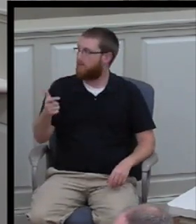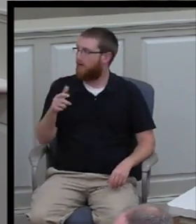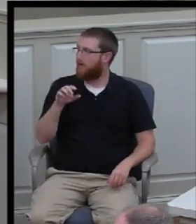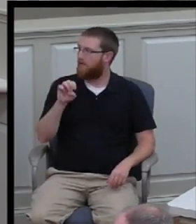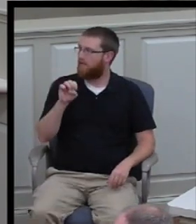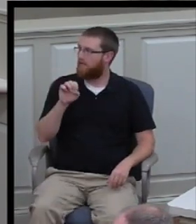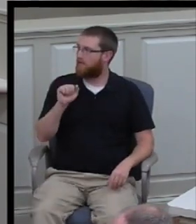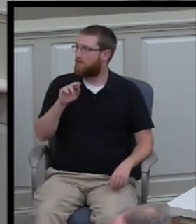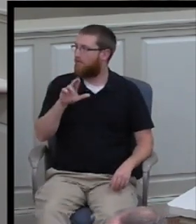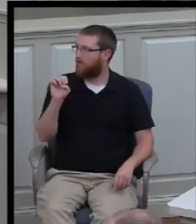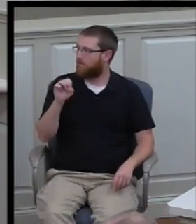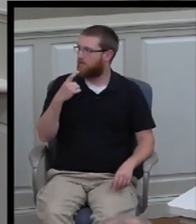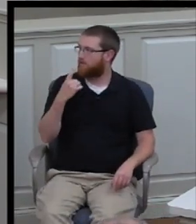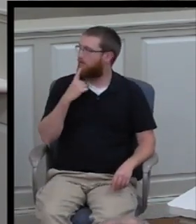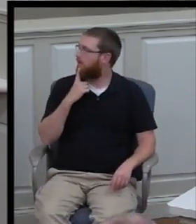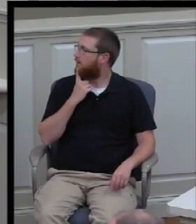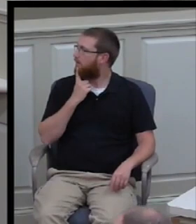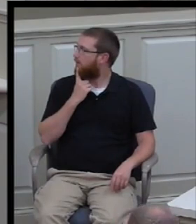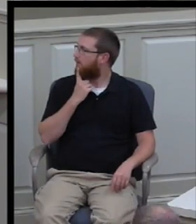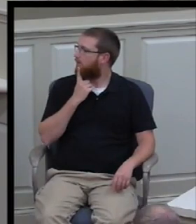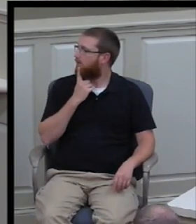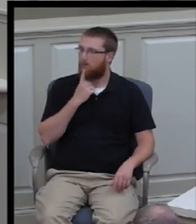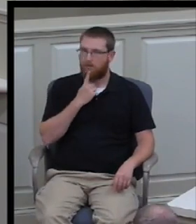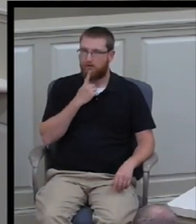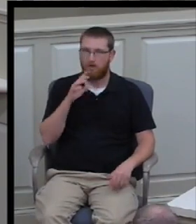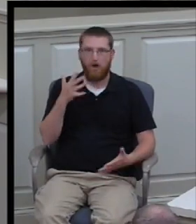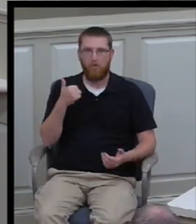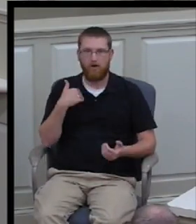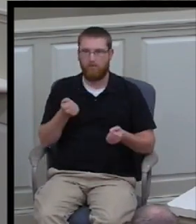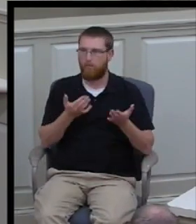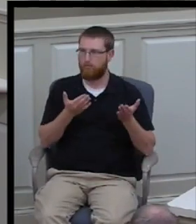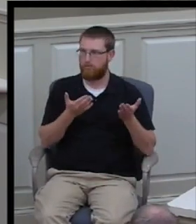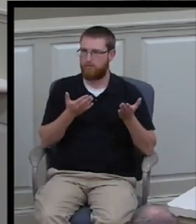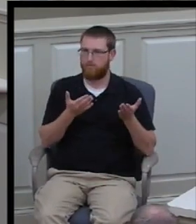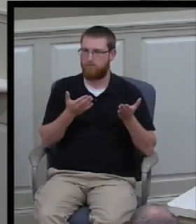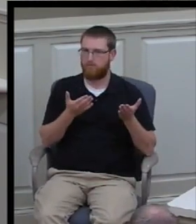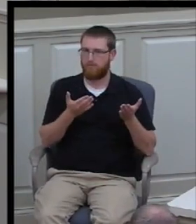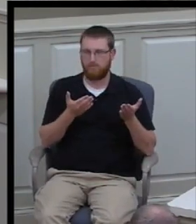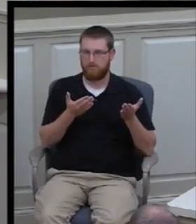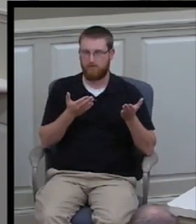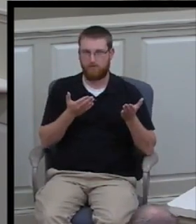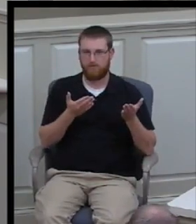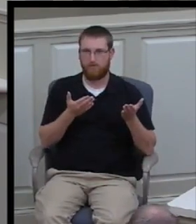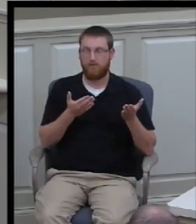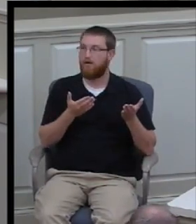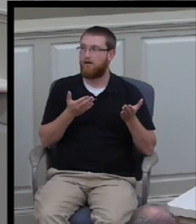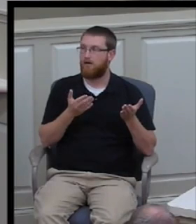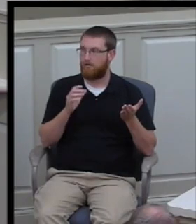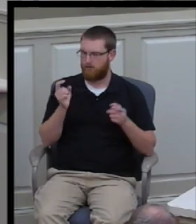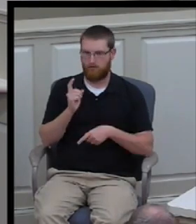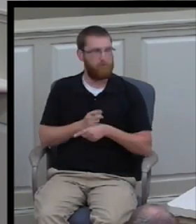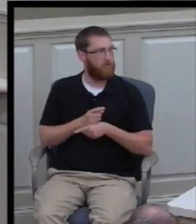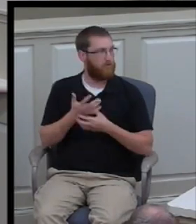said? Did you make that motion He originally? just- We already had a motion, I Yeah, said. you had a motion for Okay. Didn't you make that motion? Right, is that Yeah. right? Yeah.